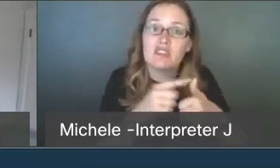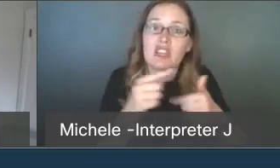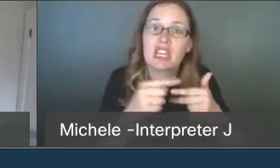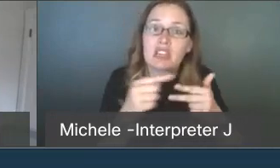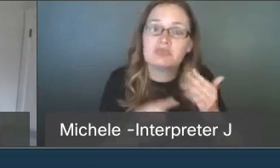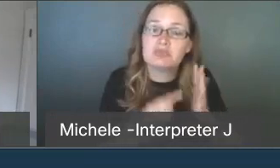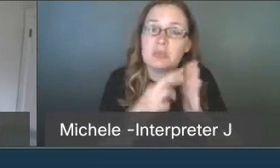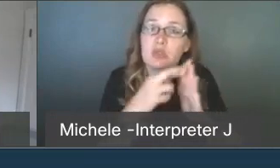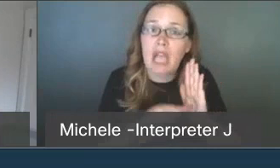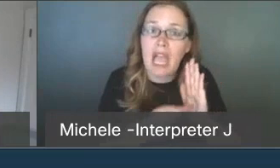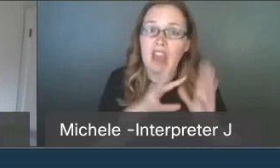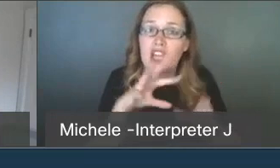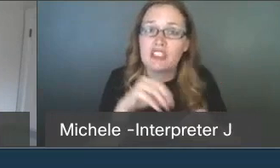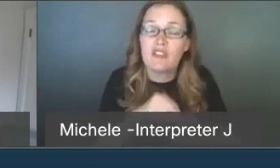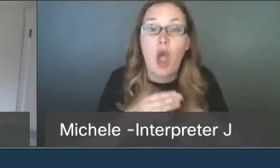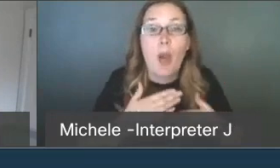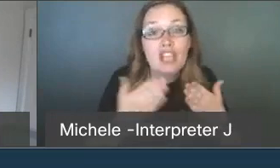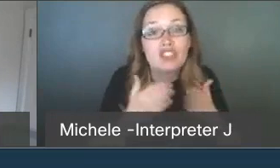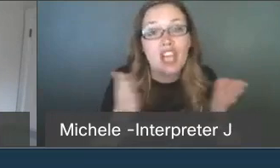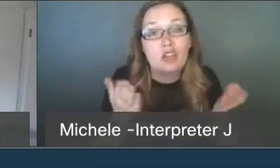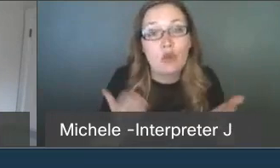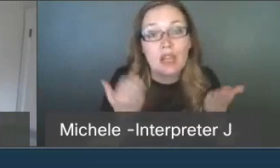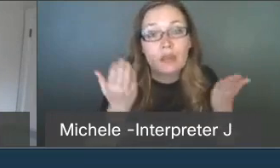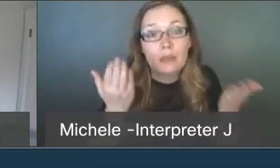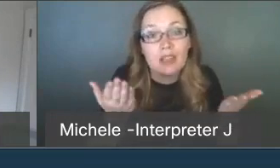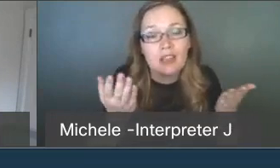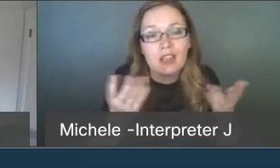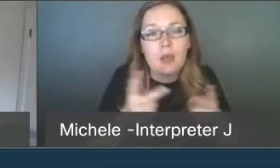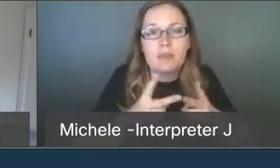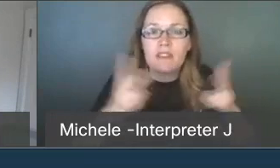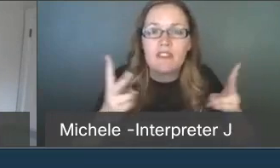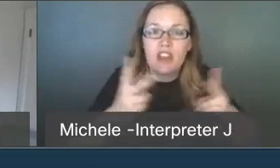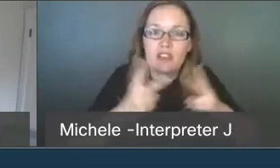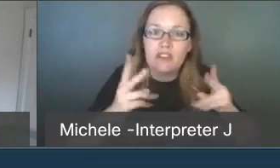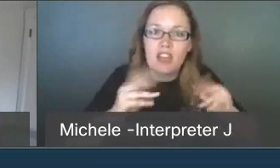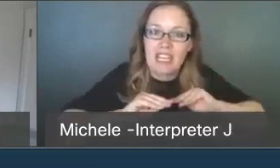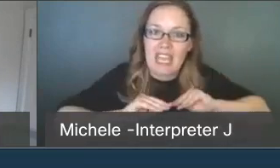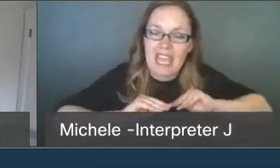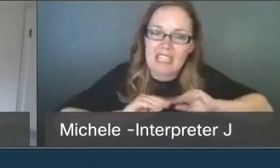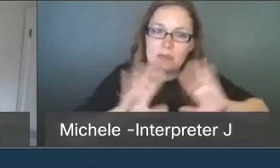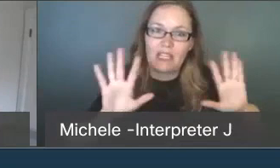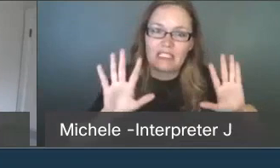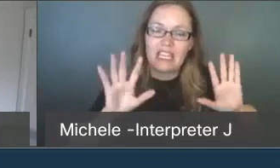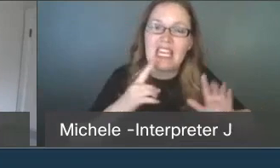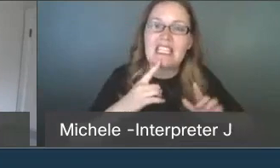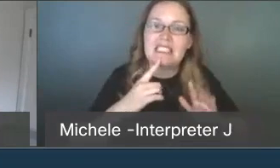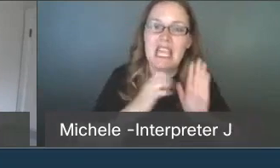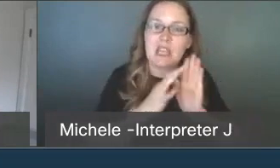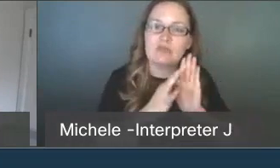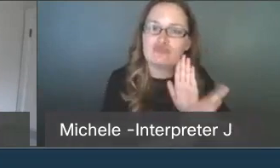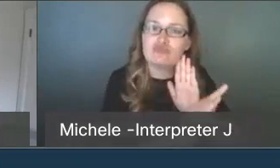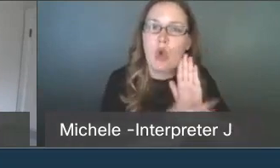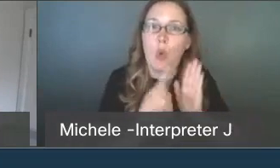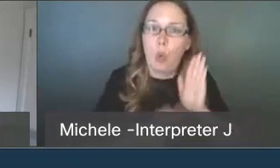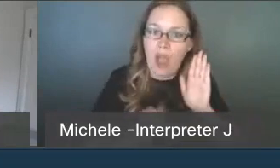My general recommendation is always to be very explicit. So even to say which instrument you used,